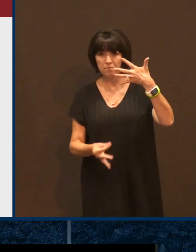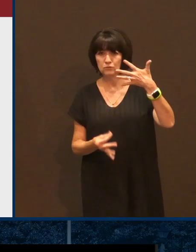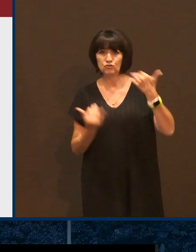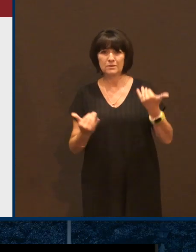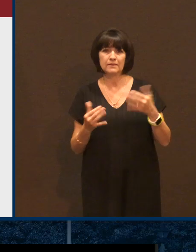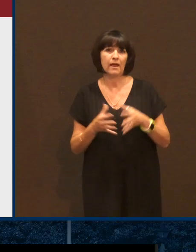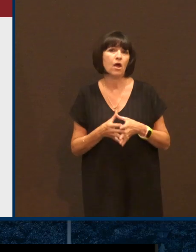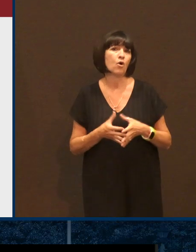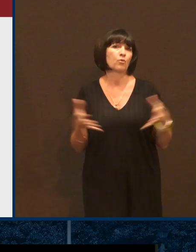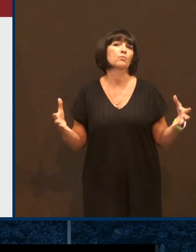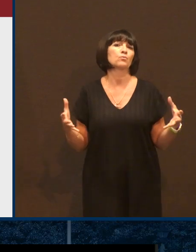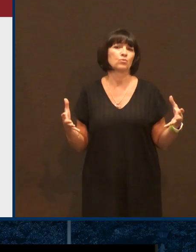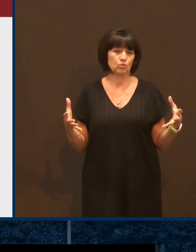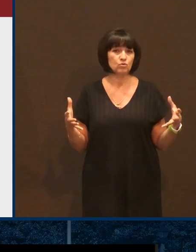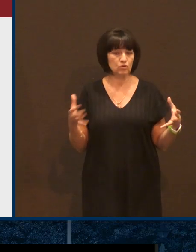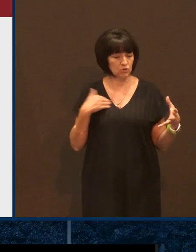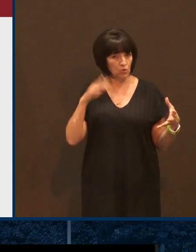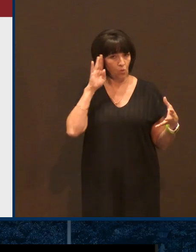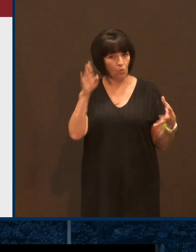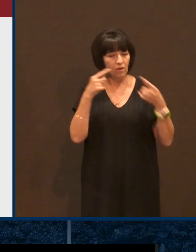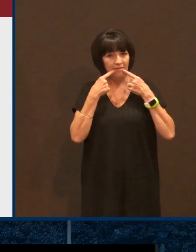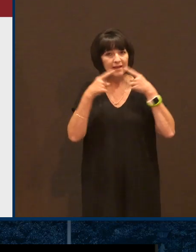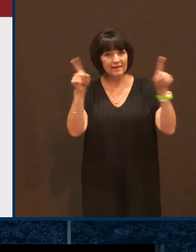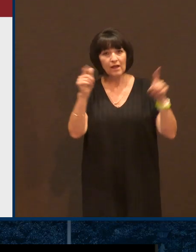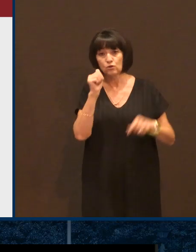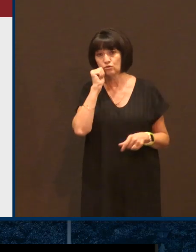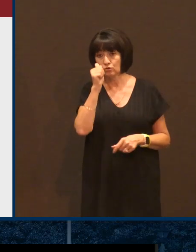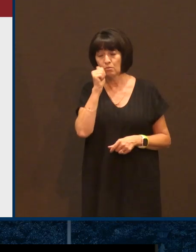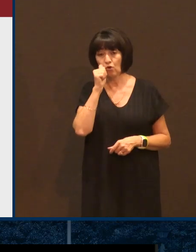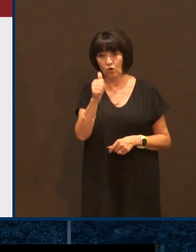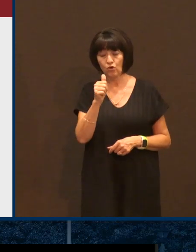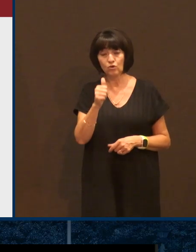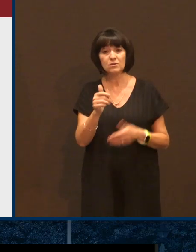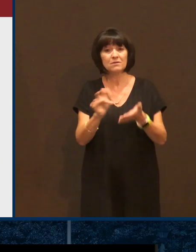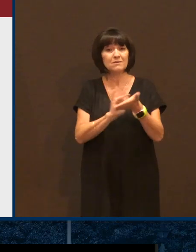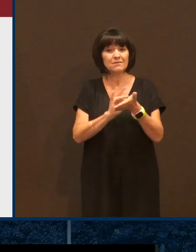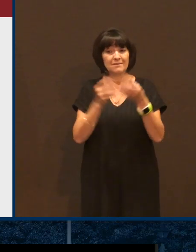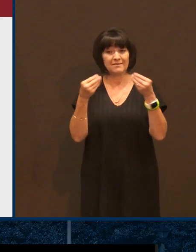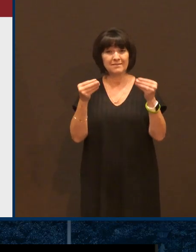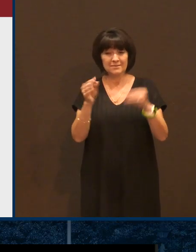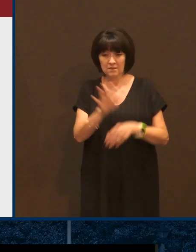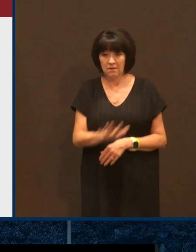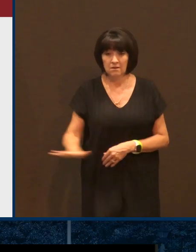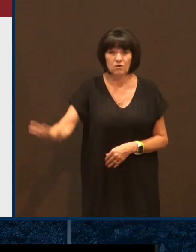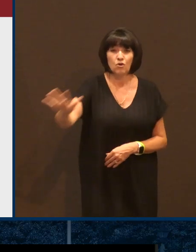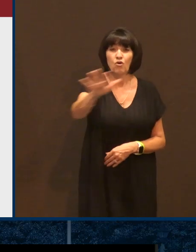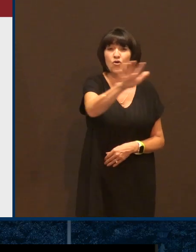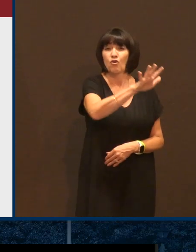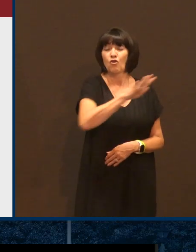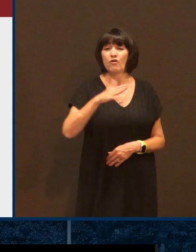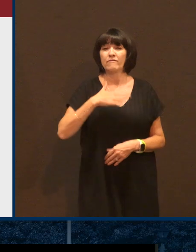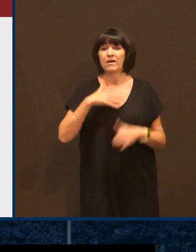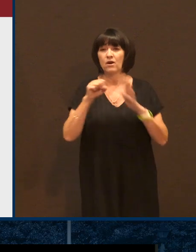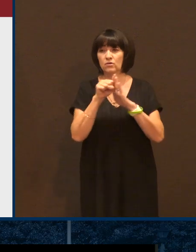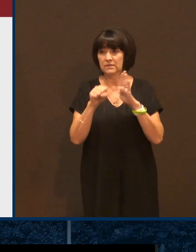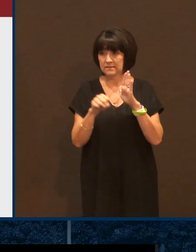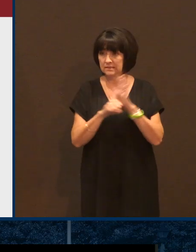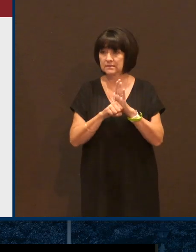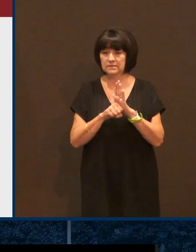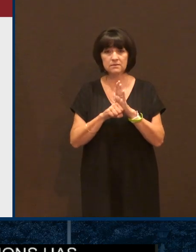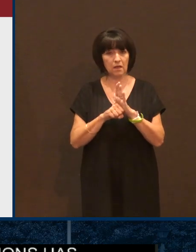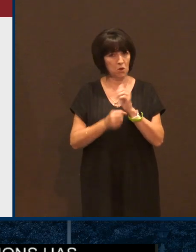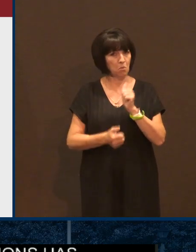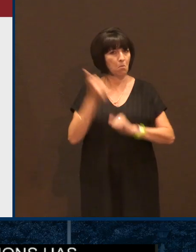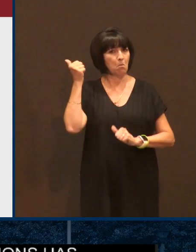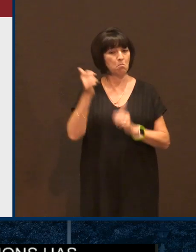tomorrow about pharmacies. Pharmacies are throughout our communities across our states. Pharmacies are, in general, open 7 days